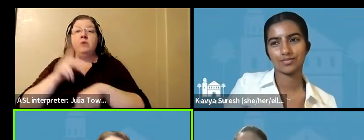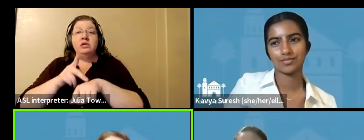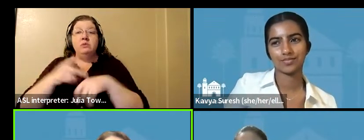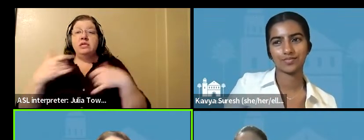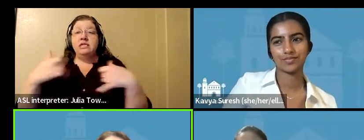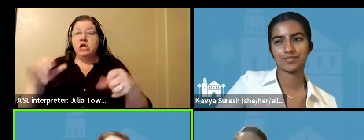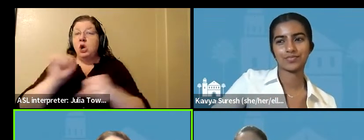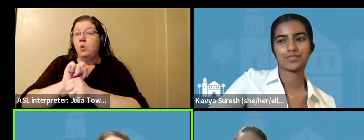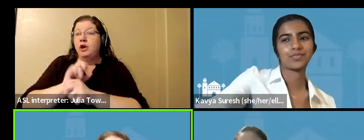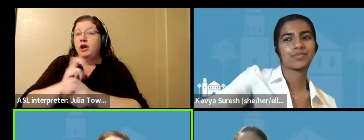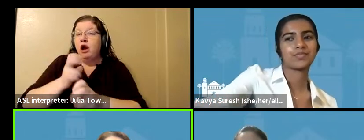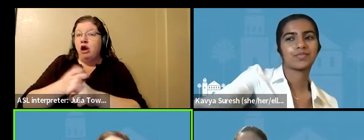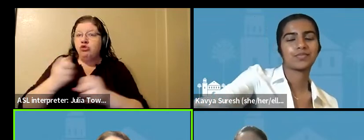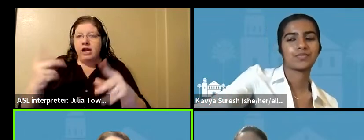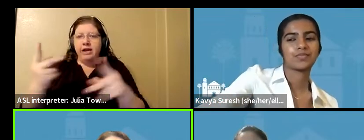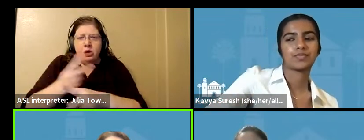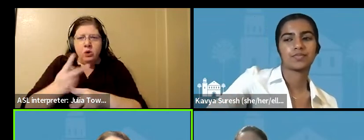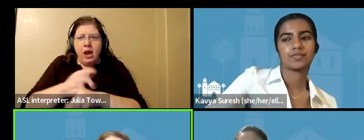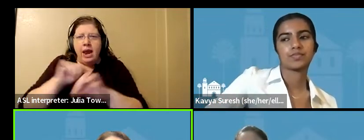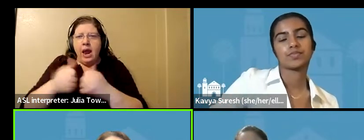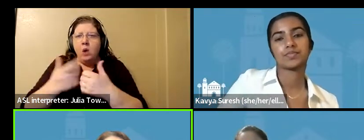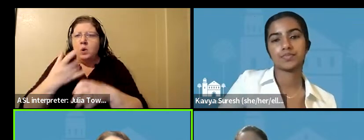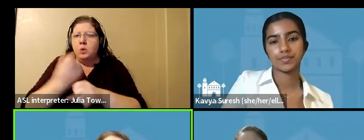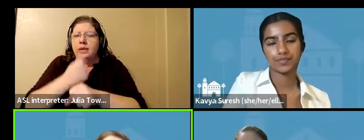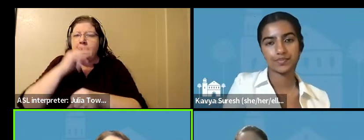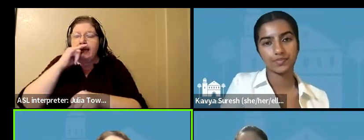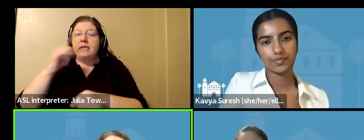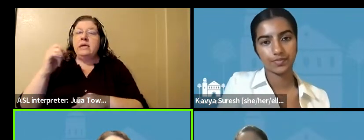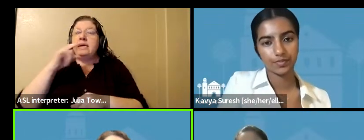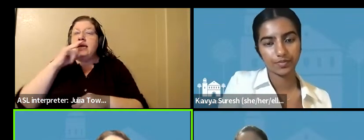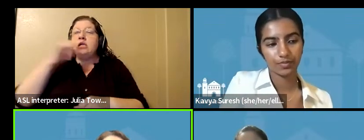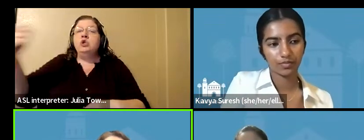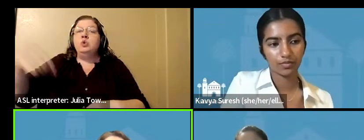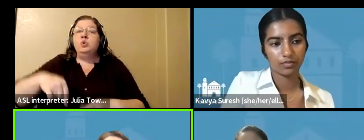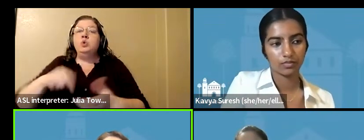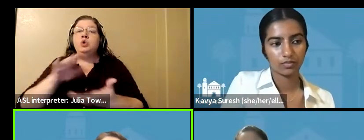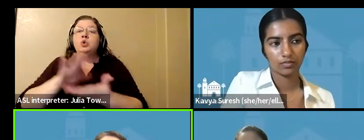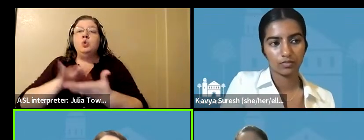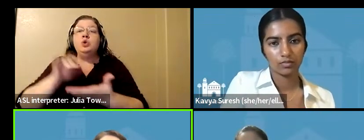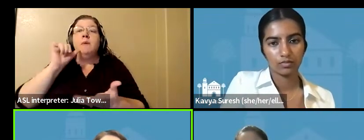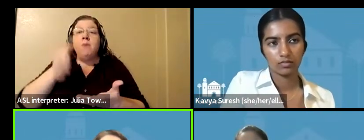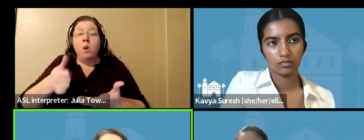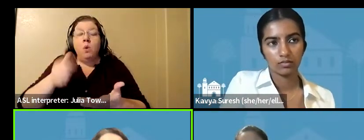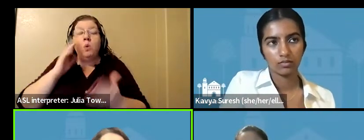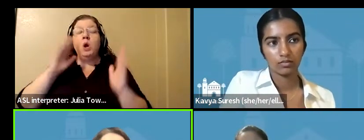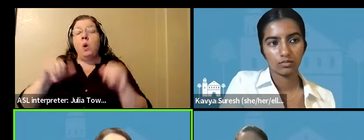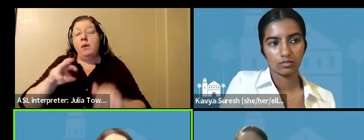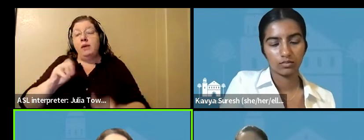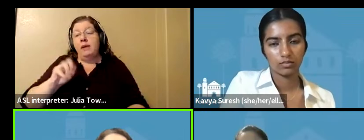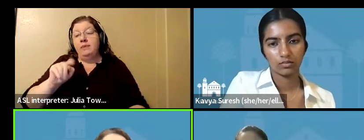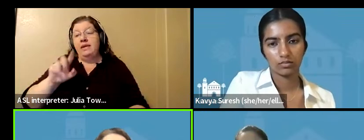to figure out ways that we can get kids to school tomorrow. We're hoping that the MTD will be fully